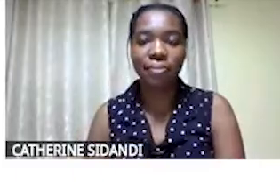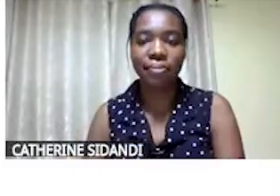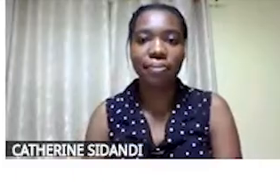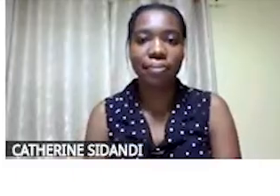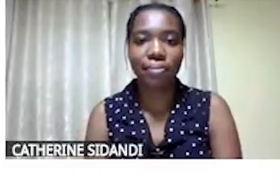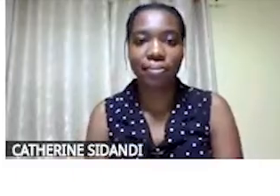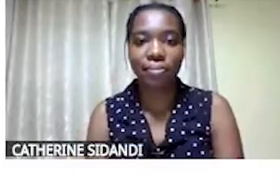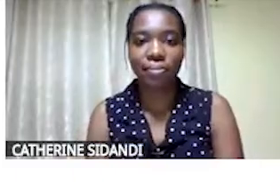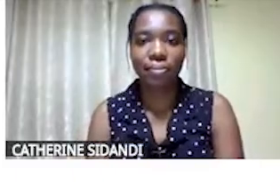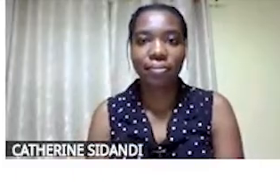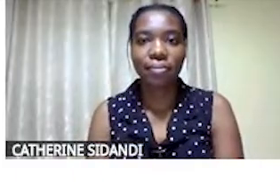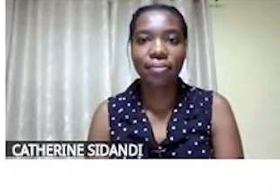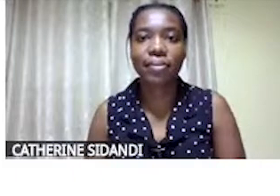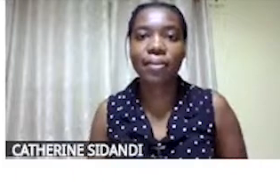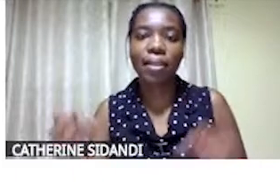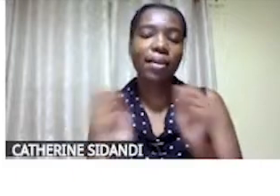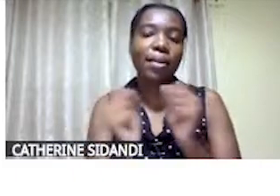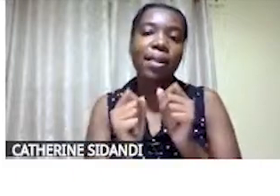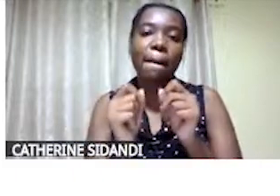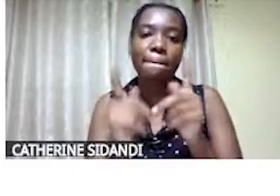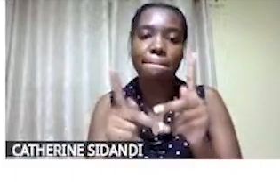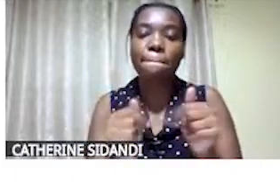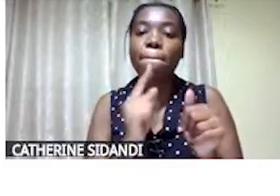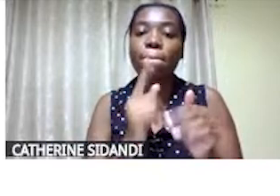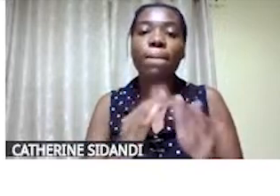All right, so let's go to step one.